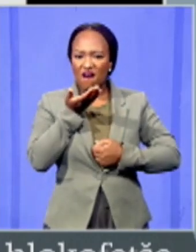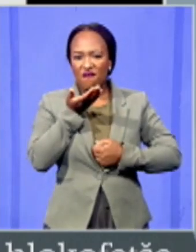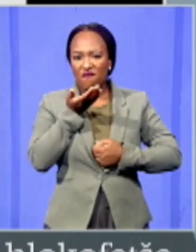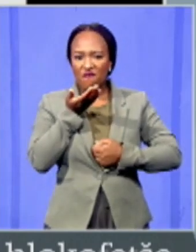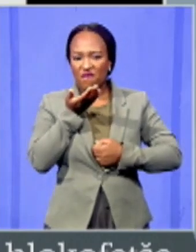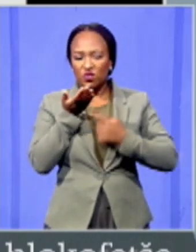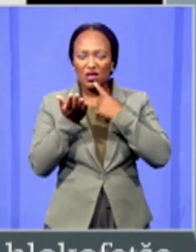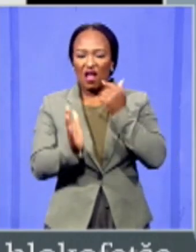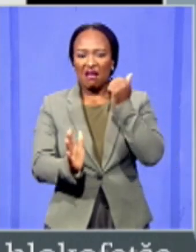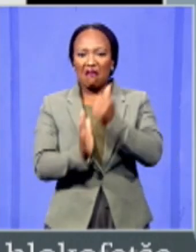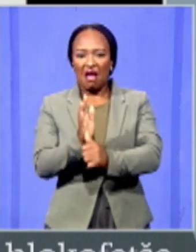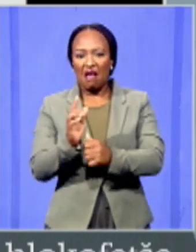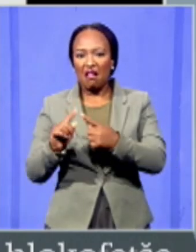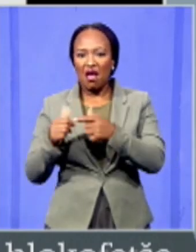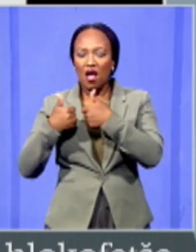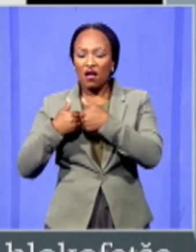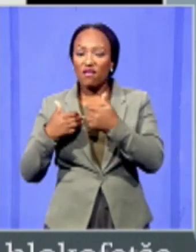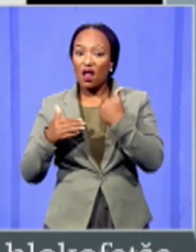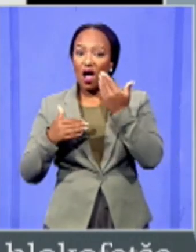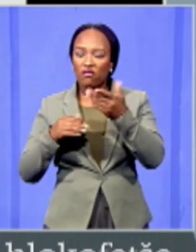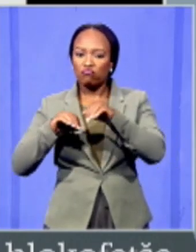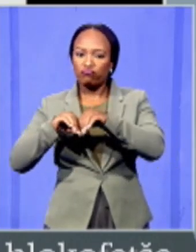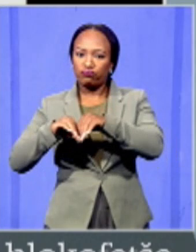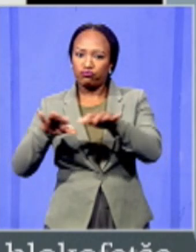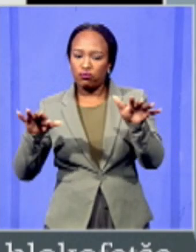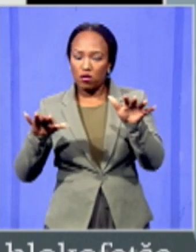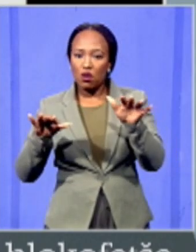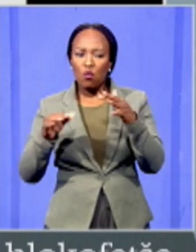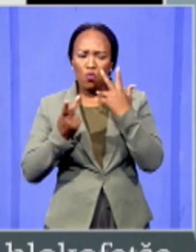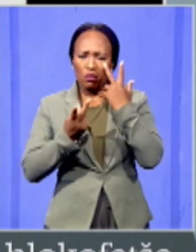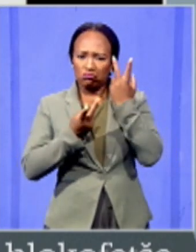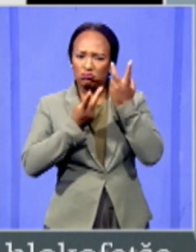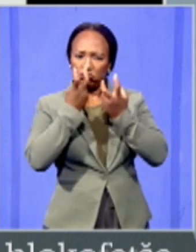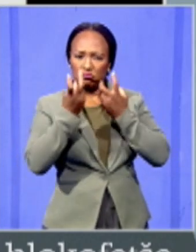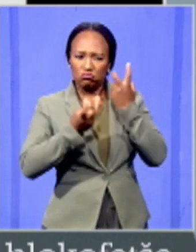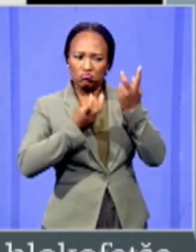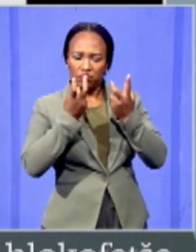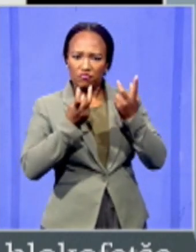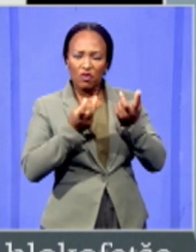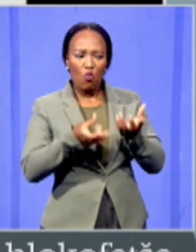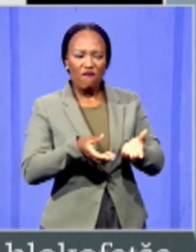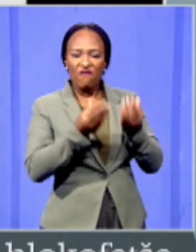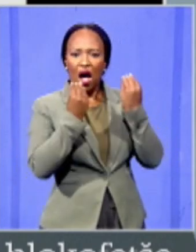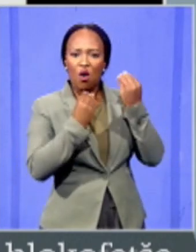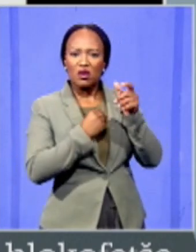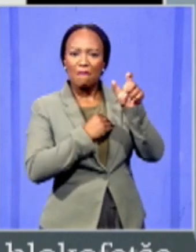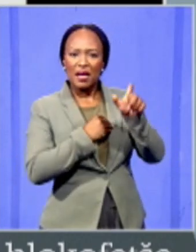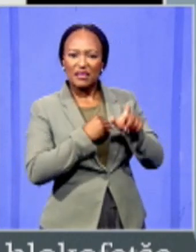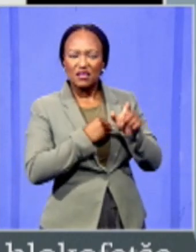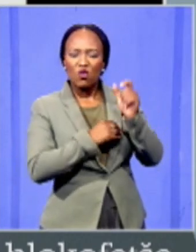over, he was the prime suspect. We were looking for him. We found him hanging on a